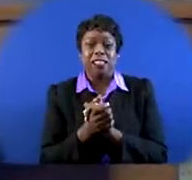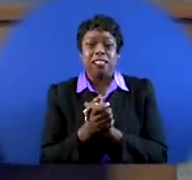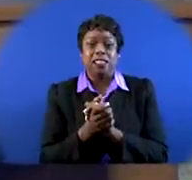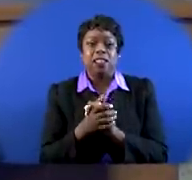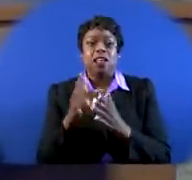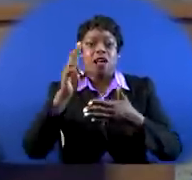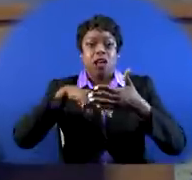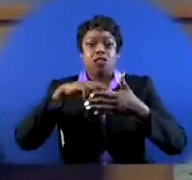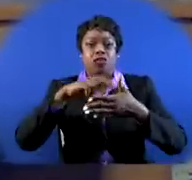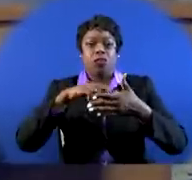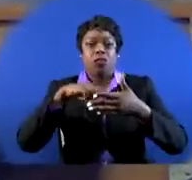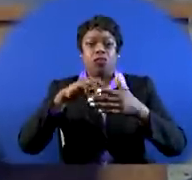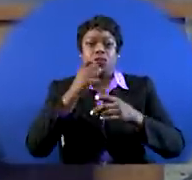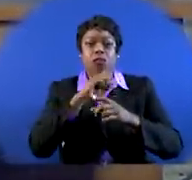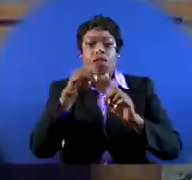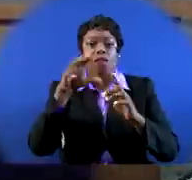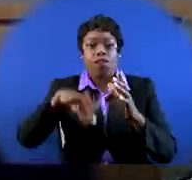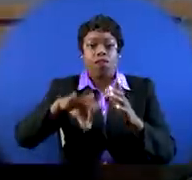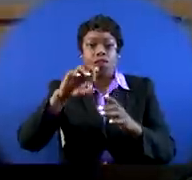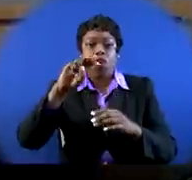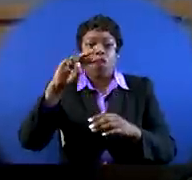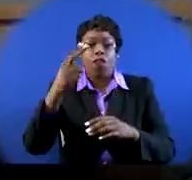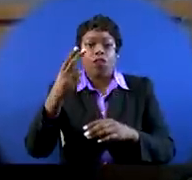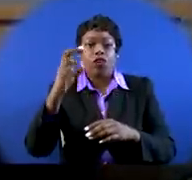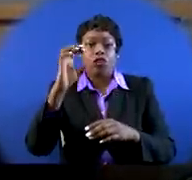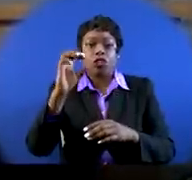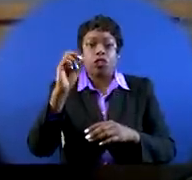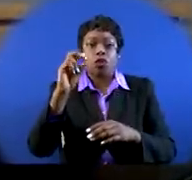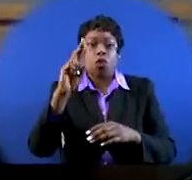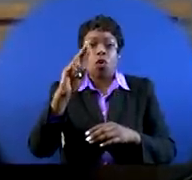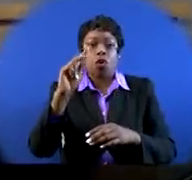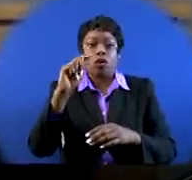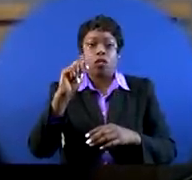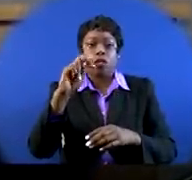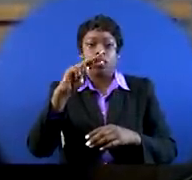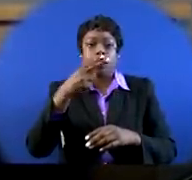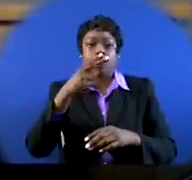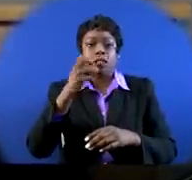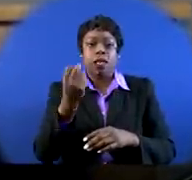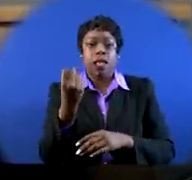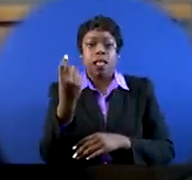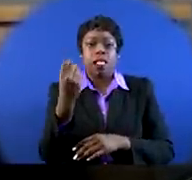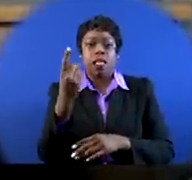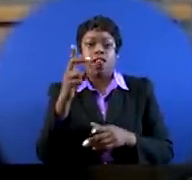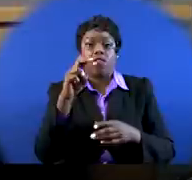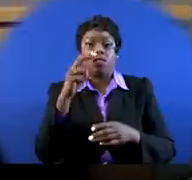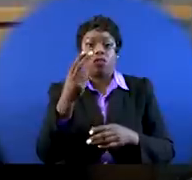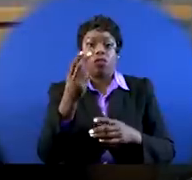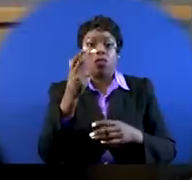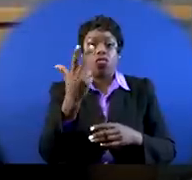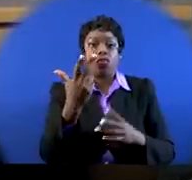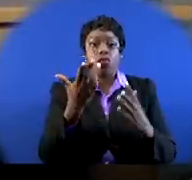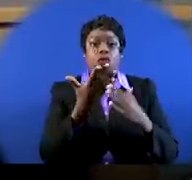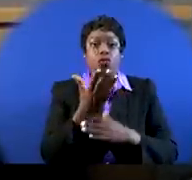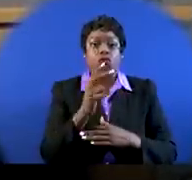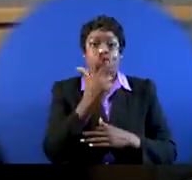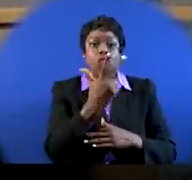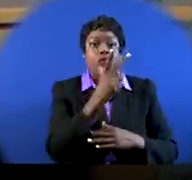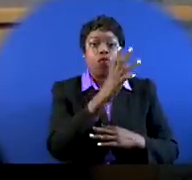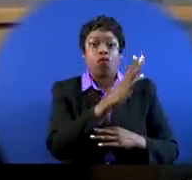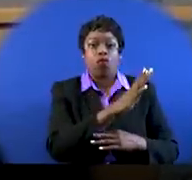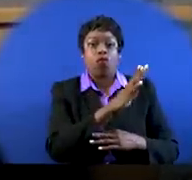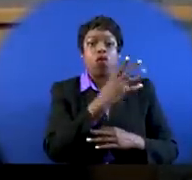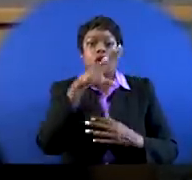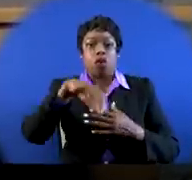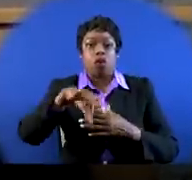Our scripture reading will be coming from 1 Corinthians 11, 23 through 34. You can find it in your Bible